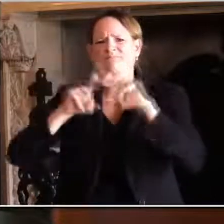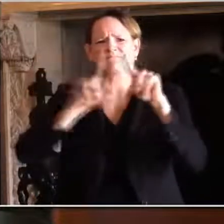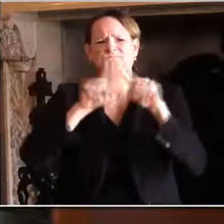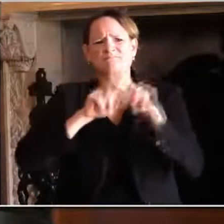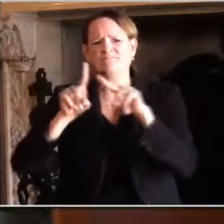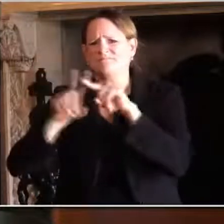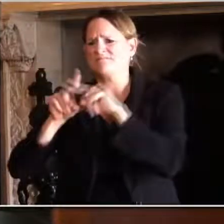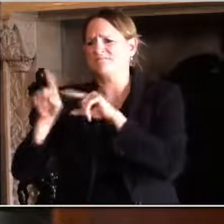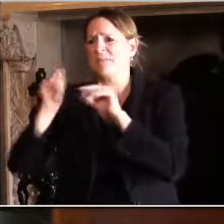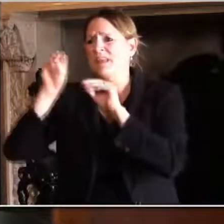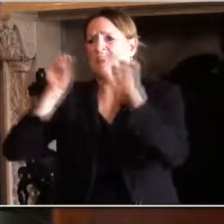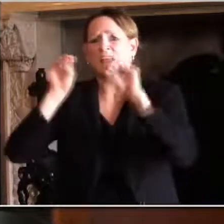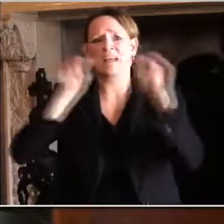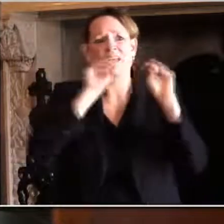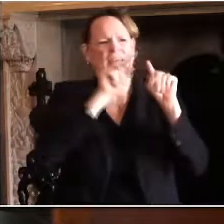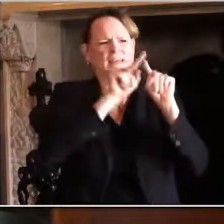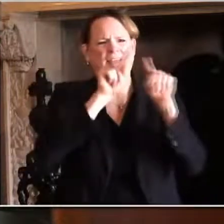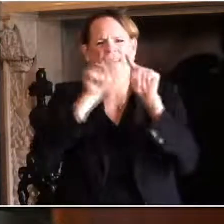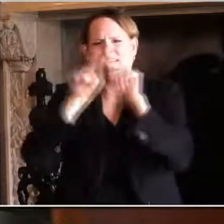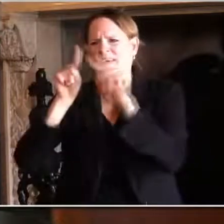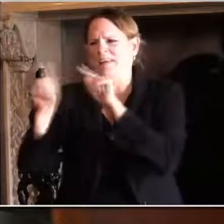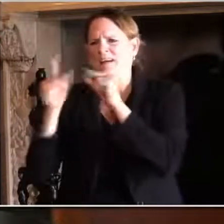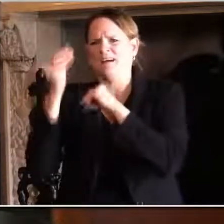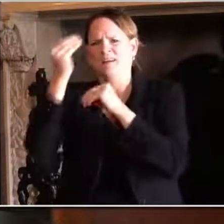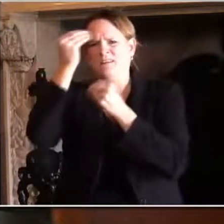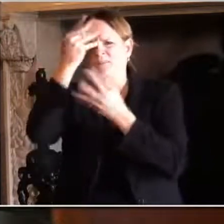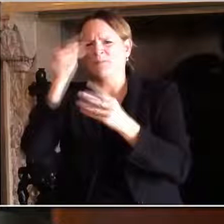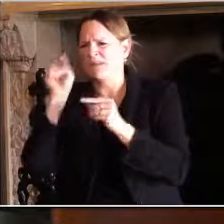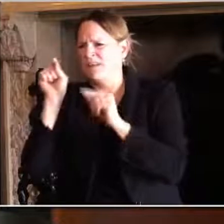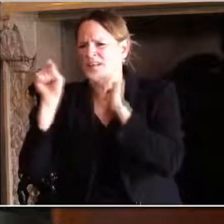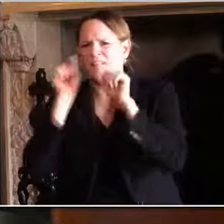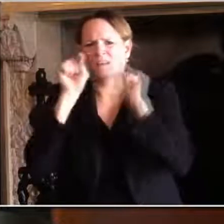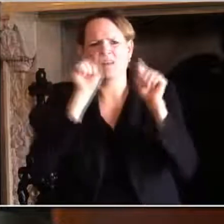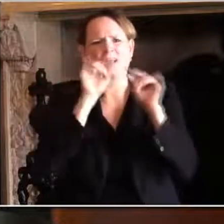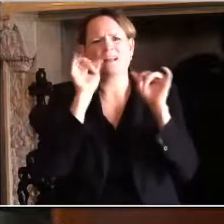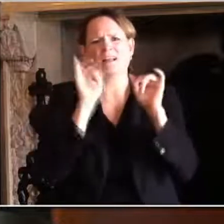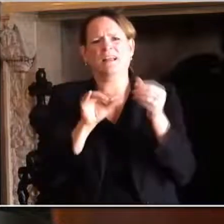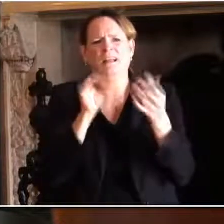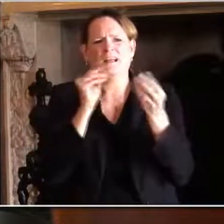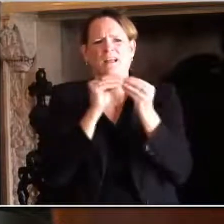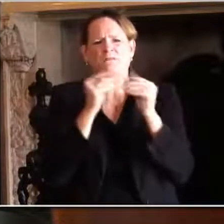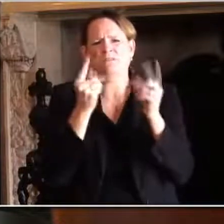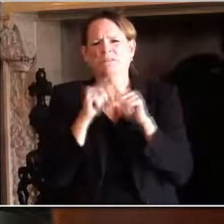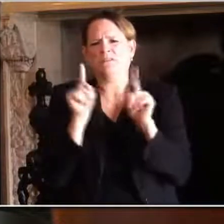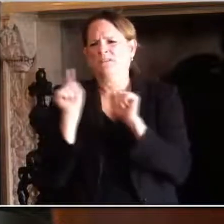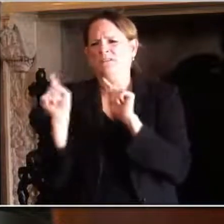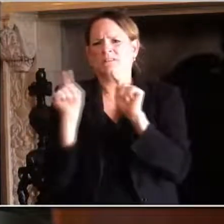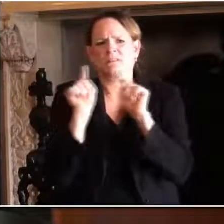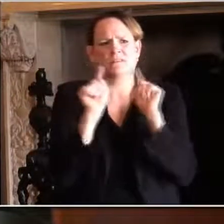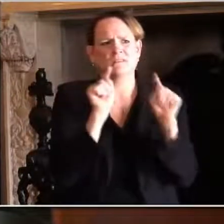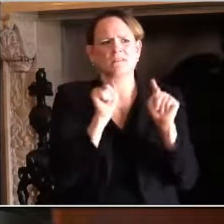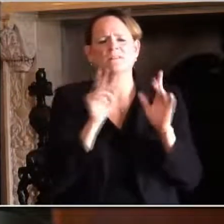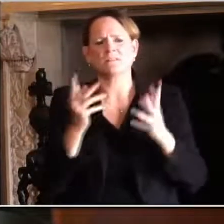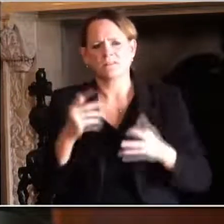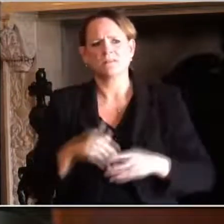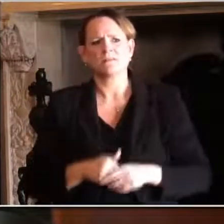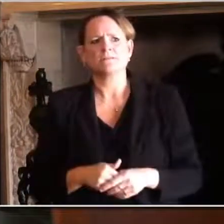a technology perspective, smooth that out so that we are reducing workload for everyone as much as possible